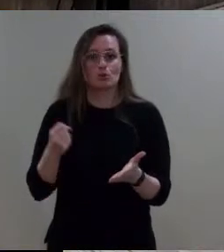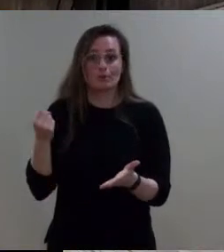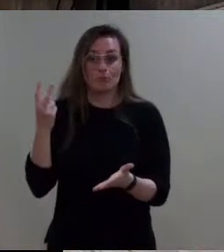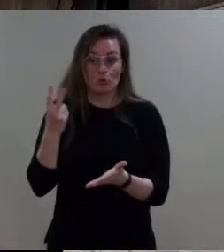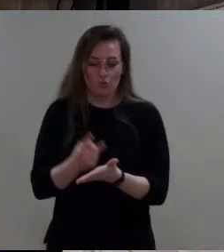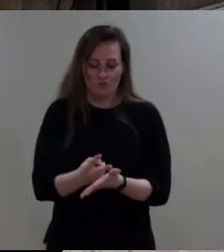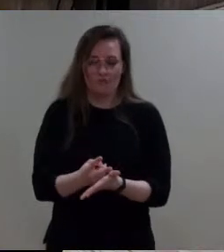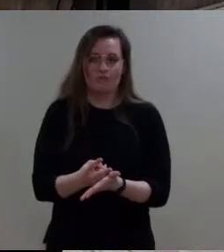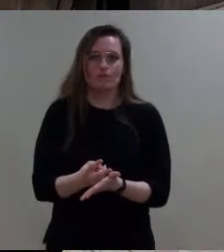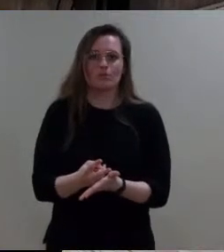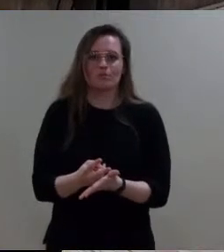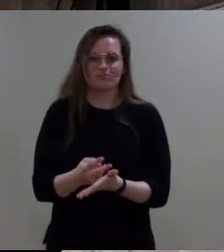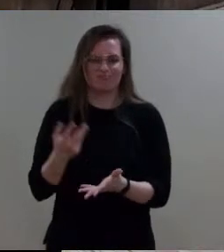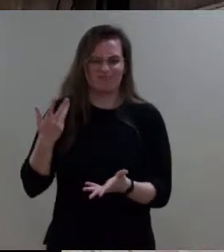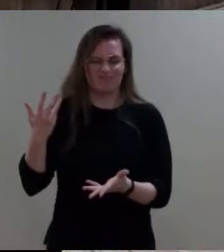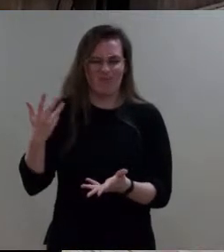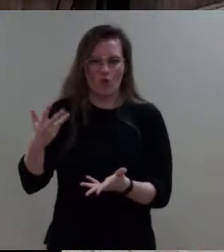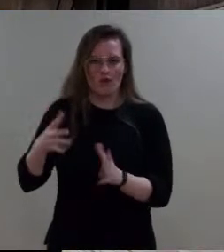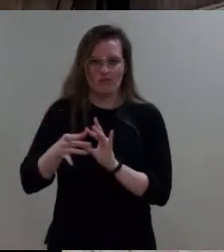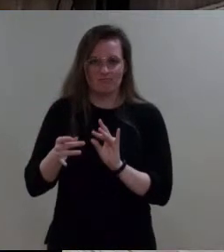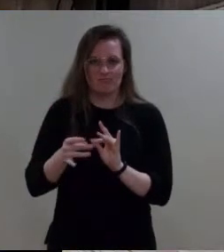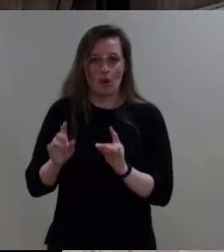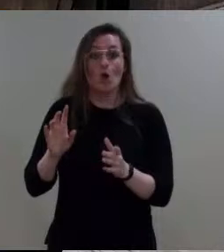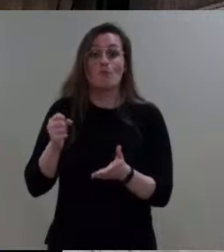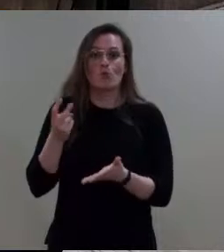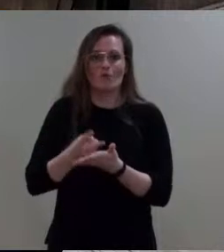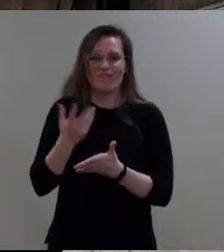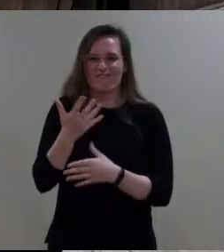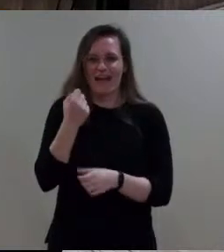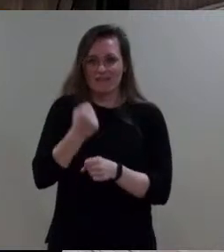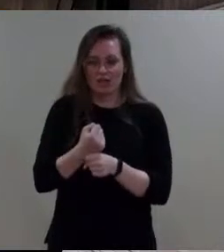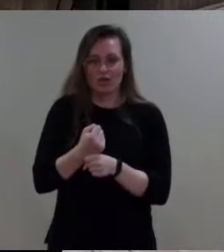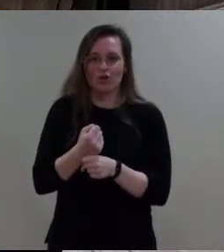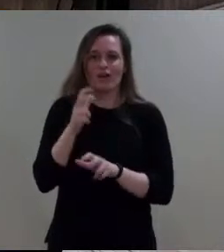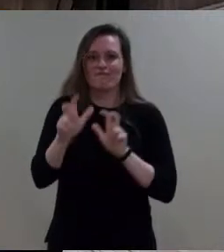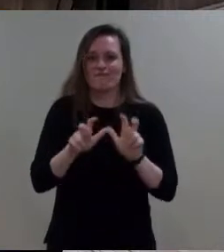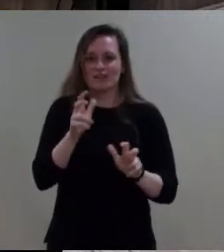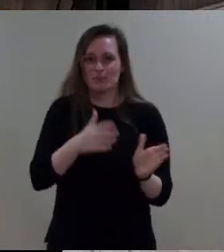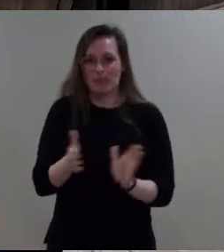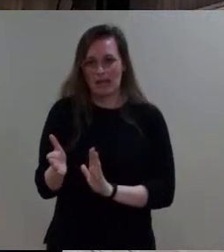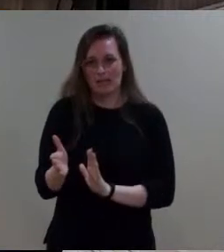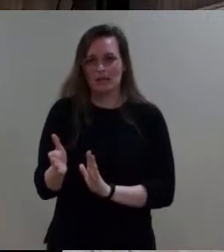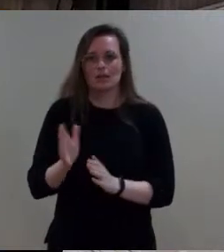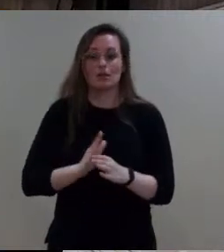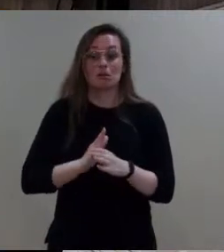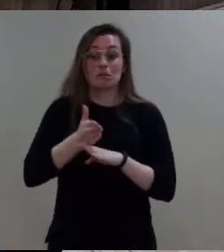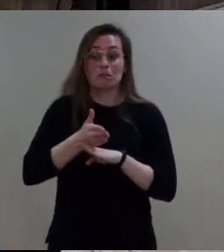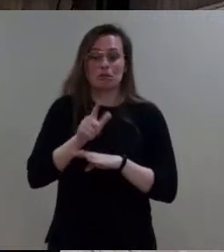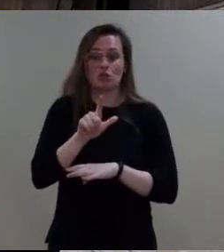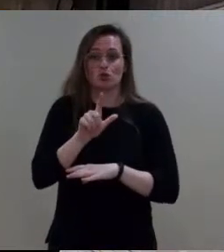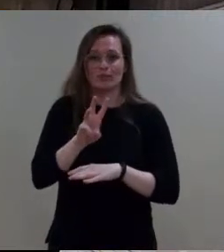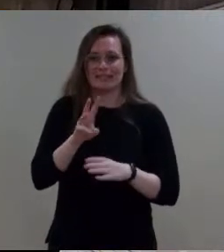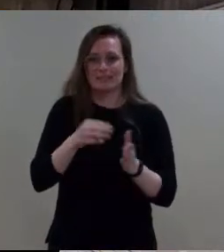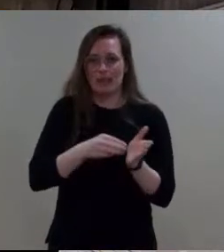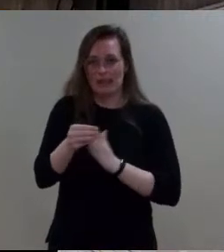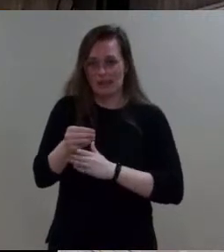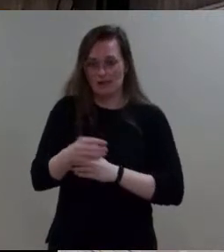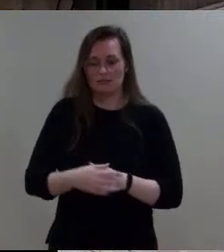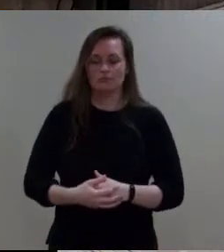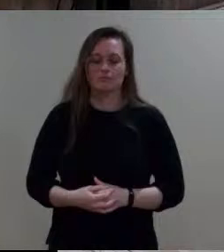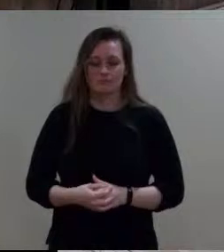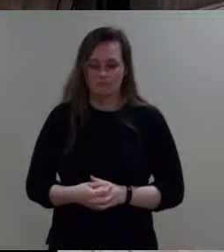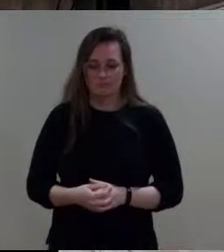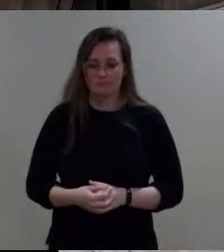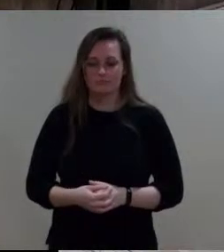and others around the horseshoe, that we approved a 5-year capital investment plan totaling just north of 26 million. And of course, there